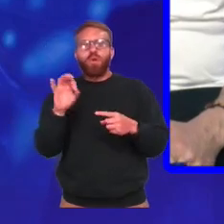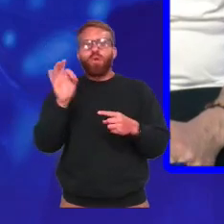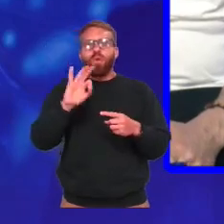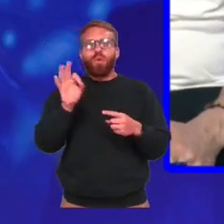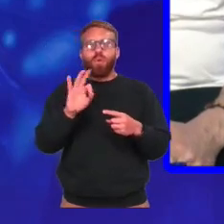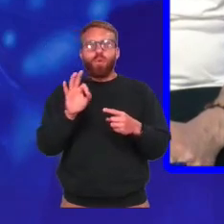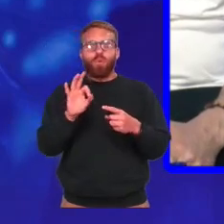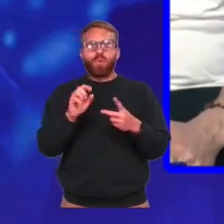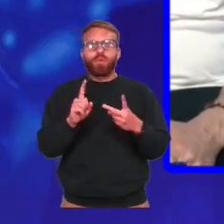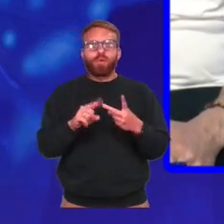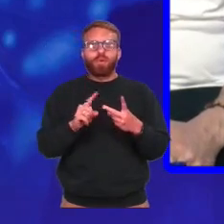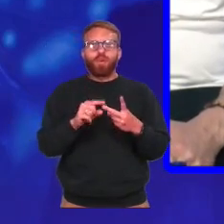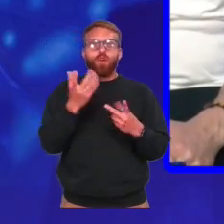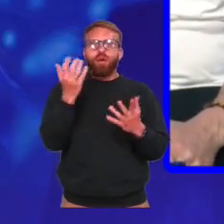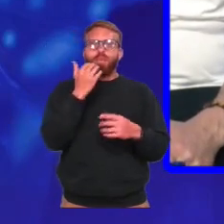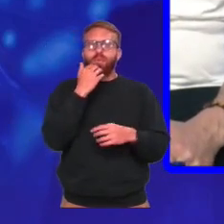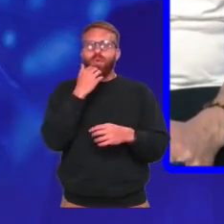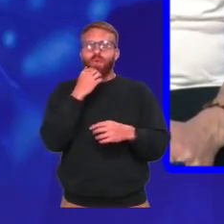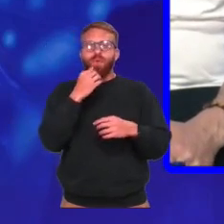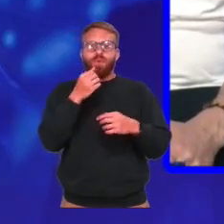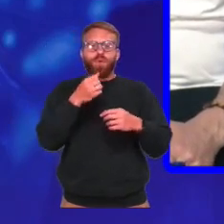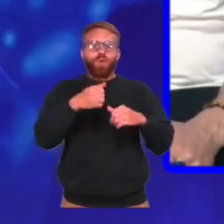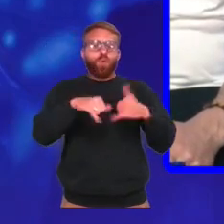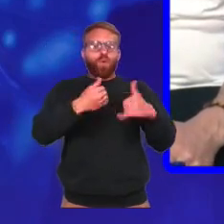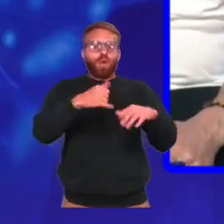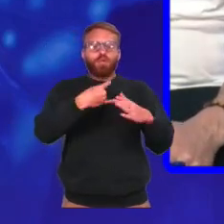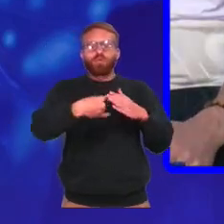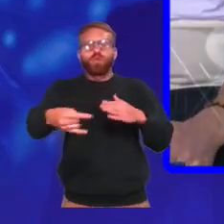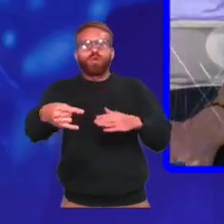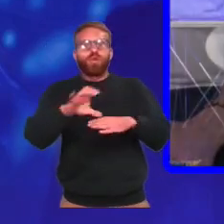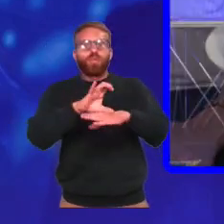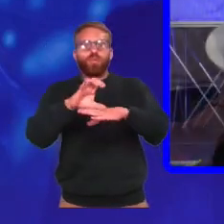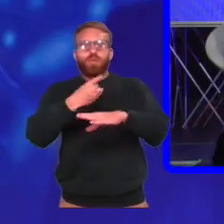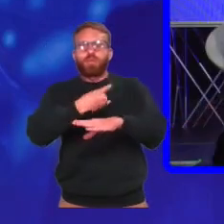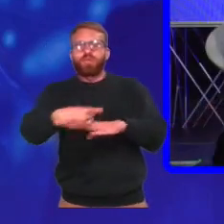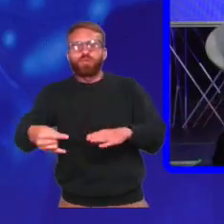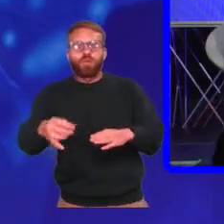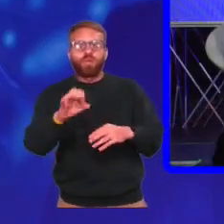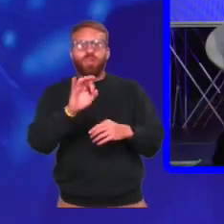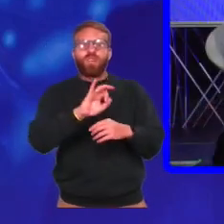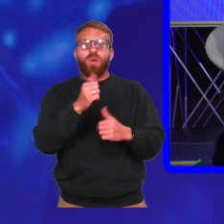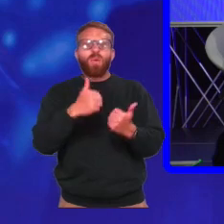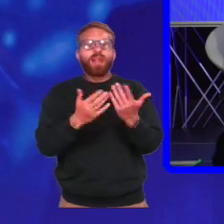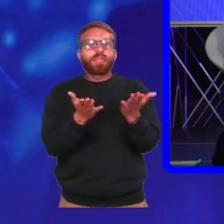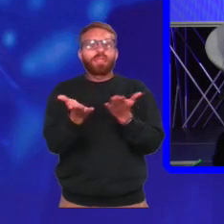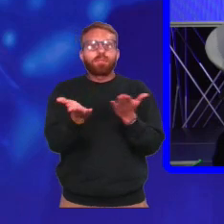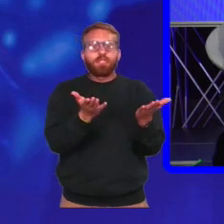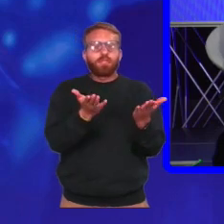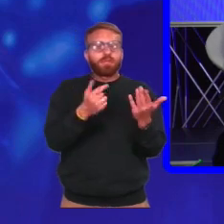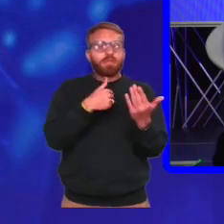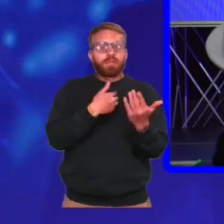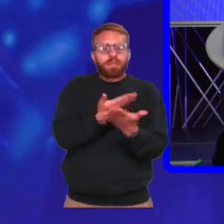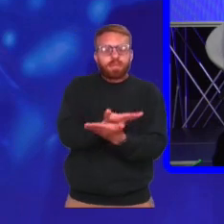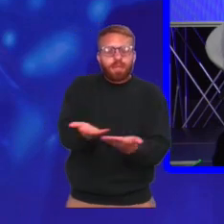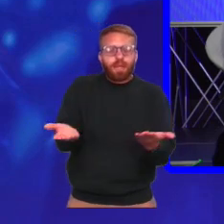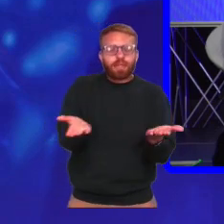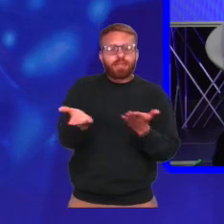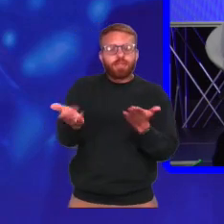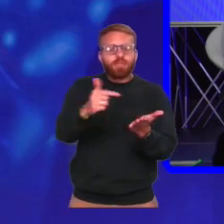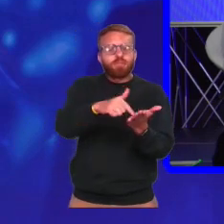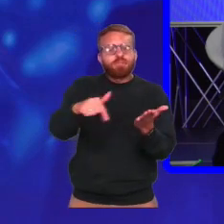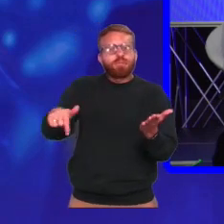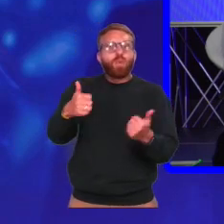services you guys develop on? I think it's great for Rob to, and then Dave to chime in. Yeah, the answer